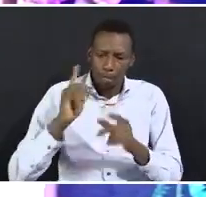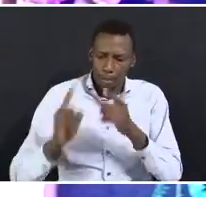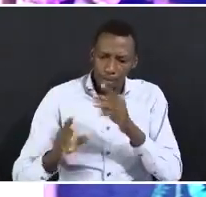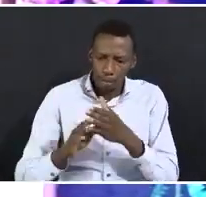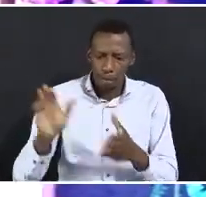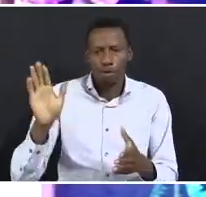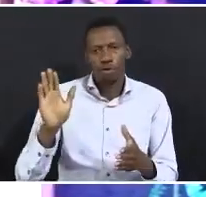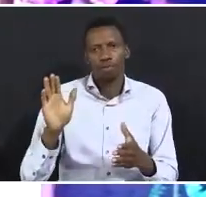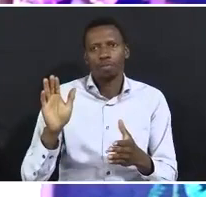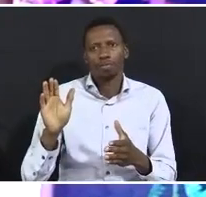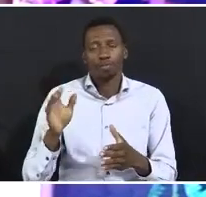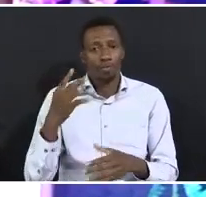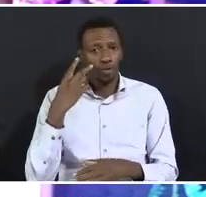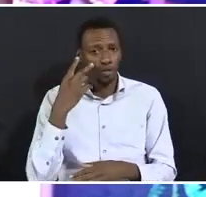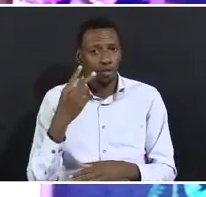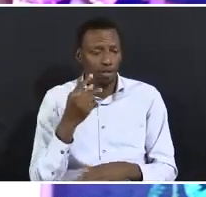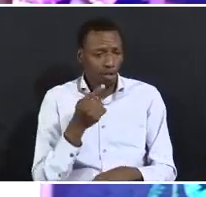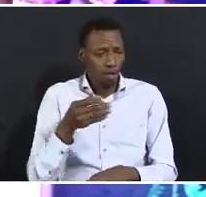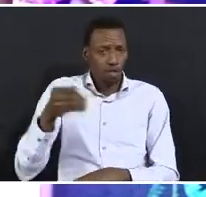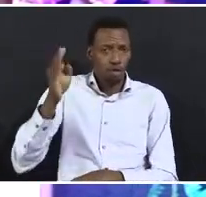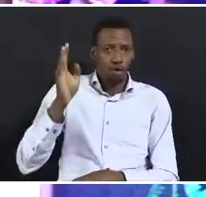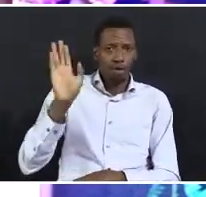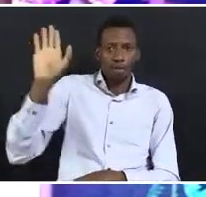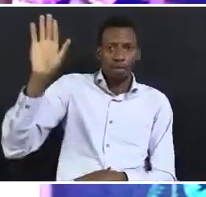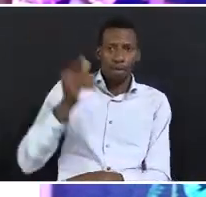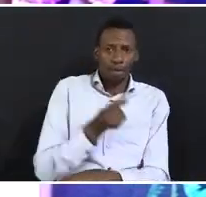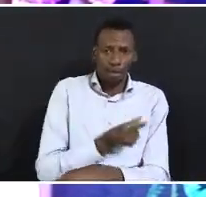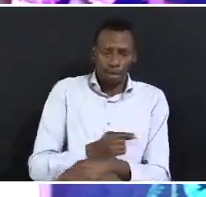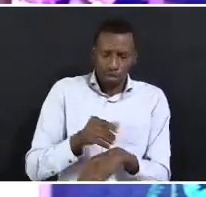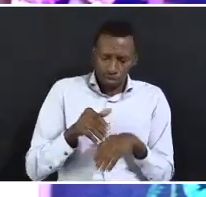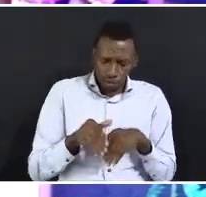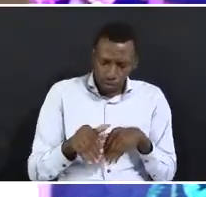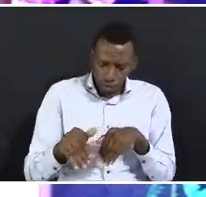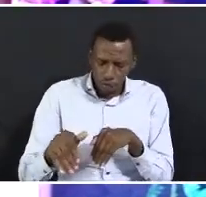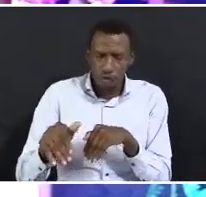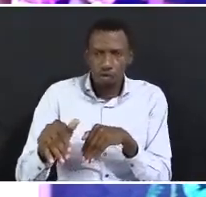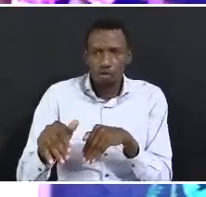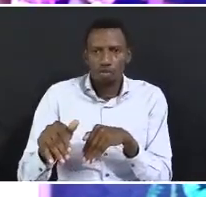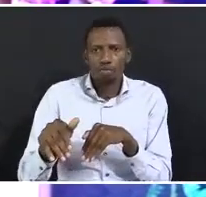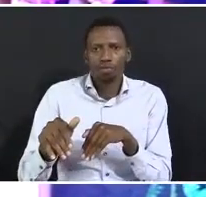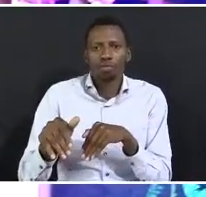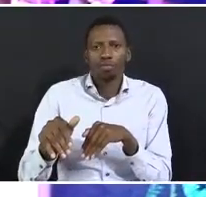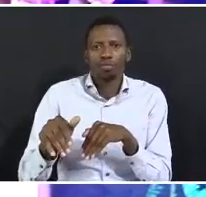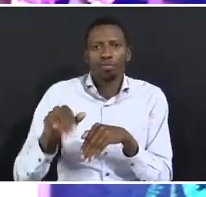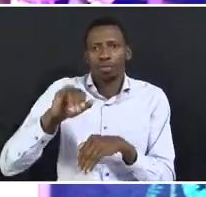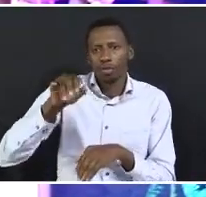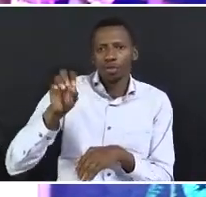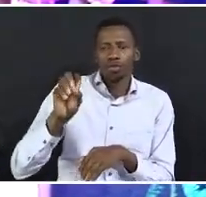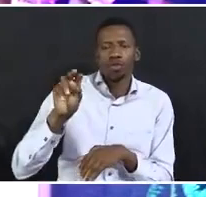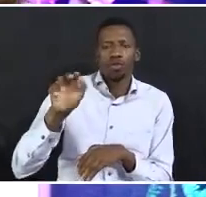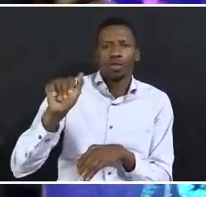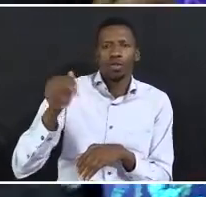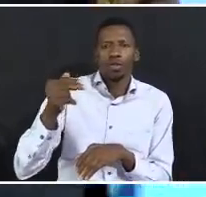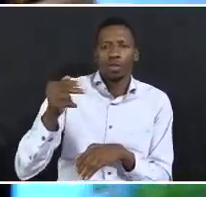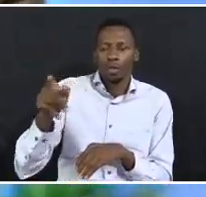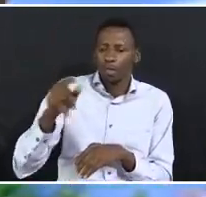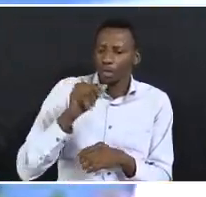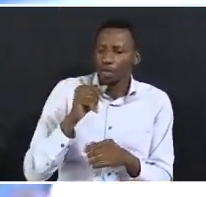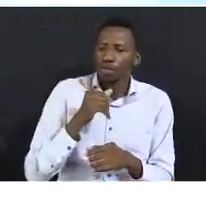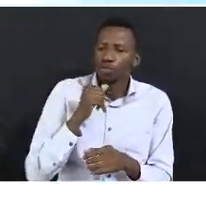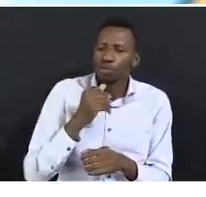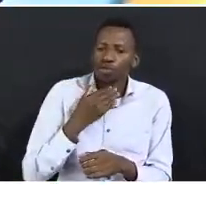see, the grace followed Jonah. His legs did not want to go to Nineveh. But the grace of